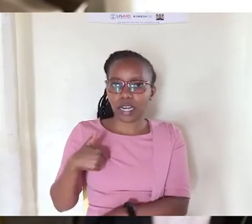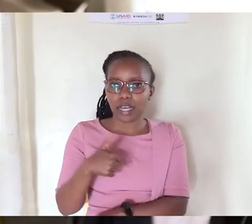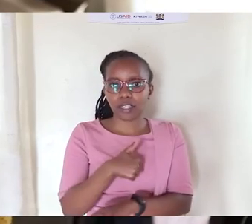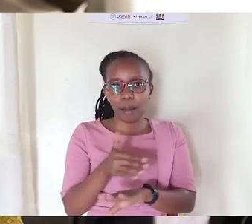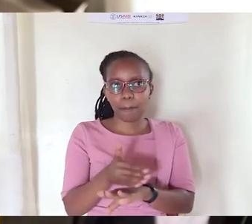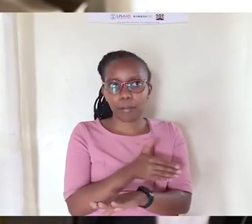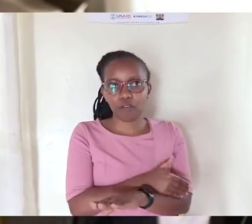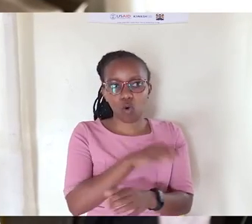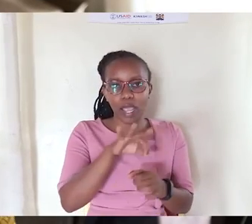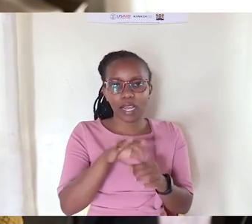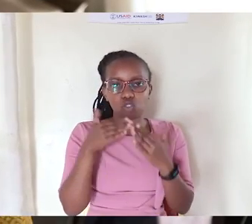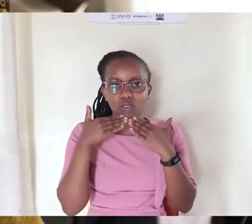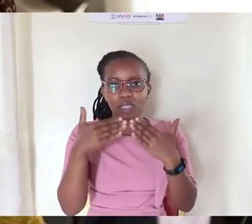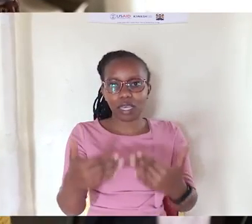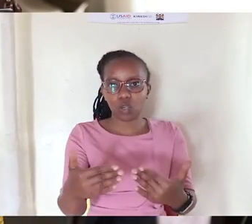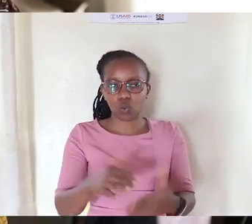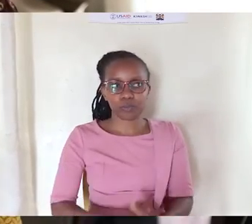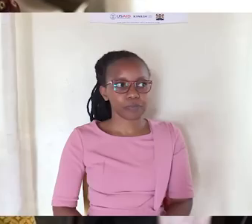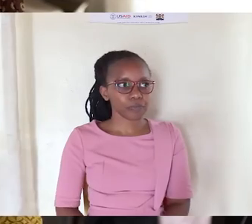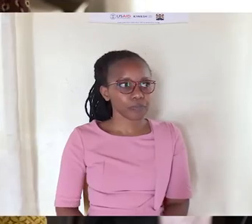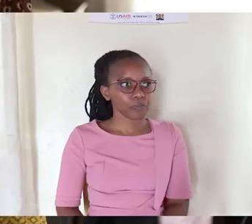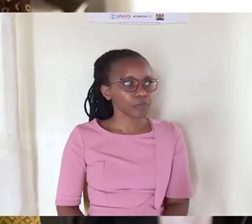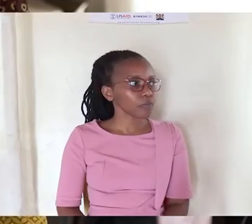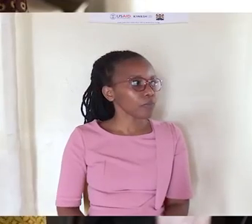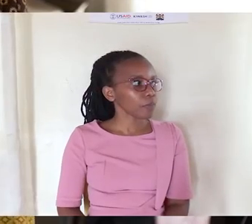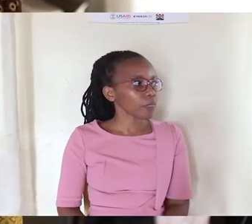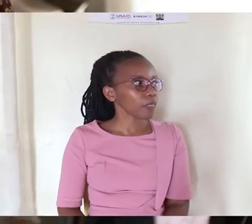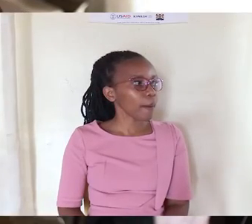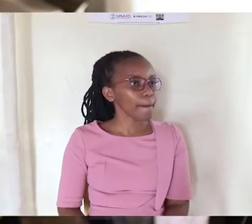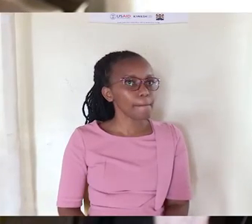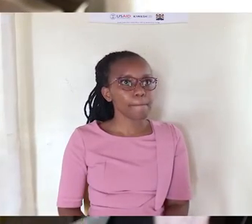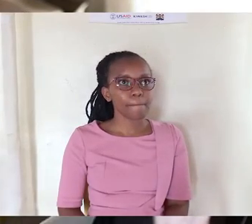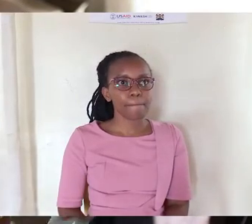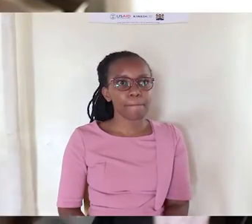the election. Thank you. Thank you.